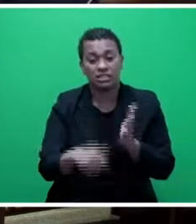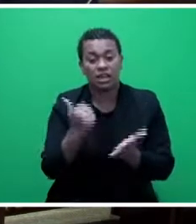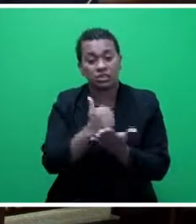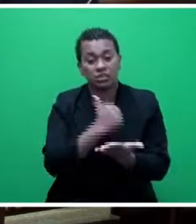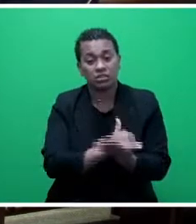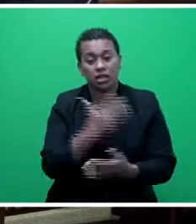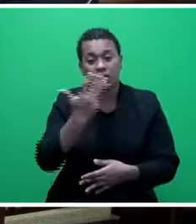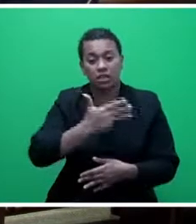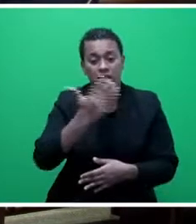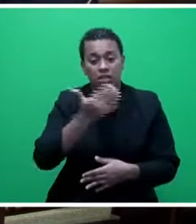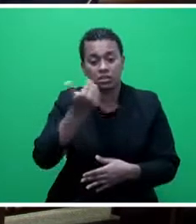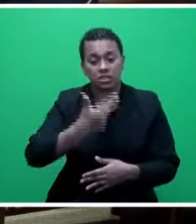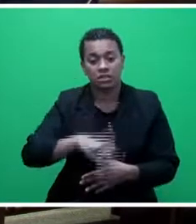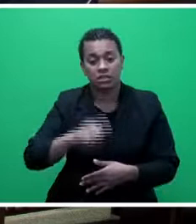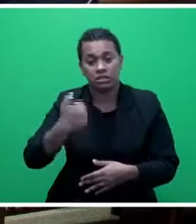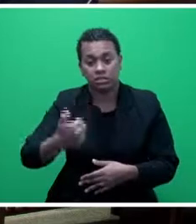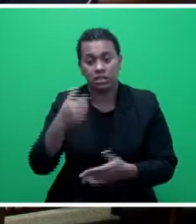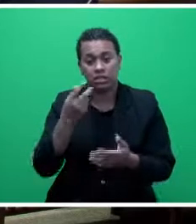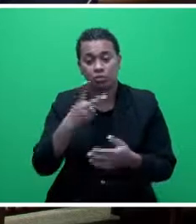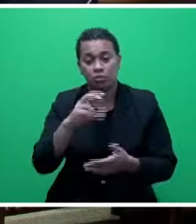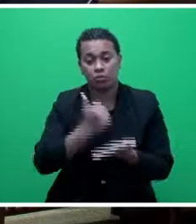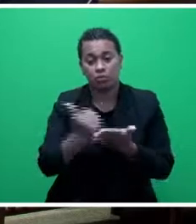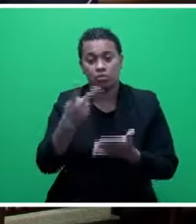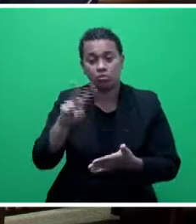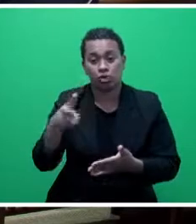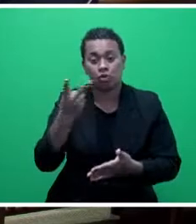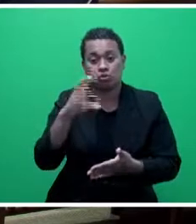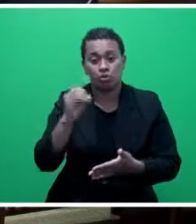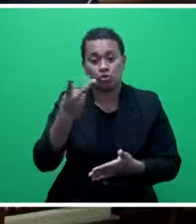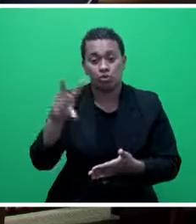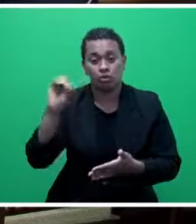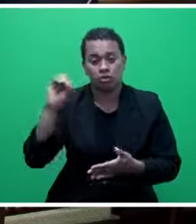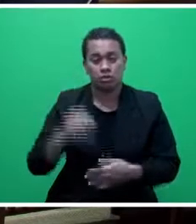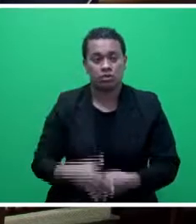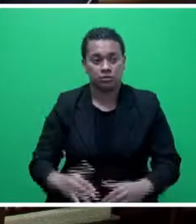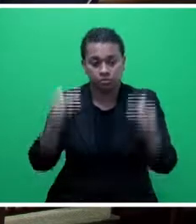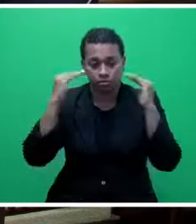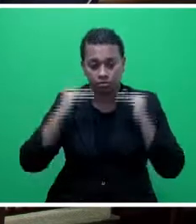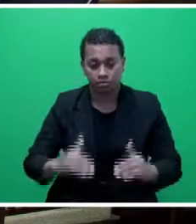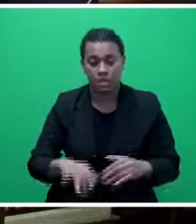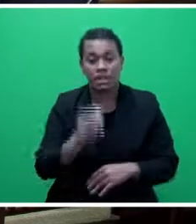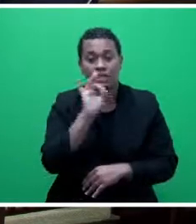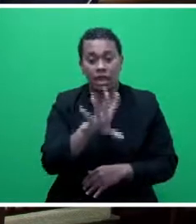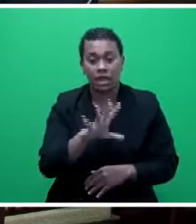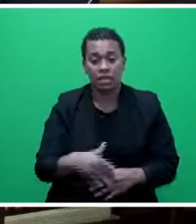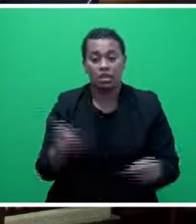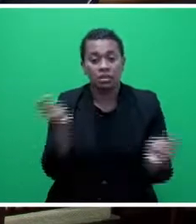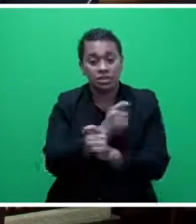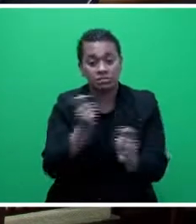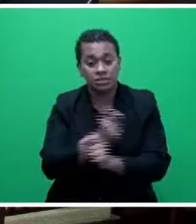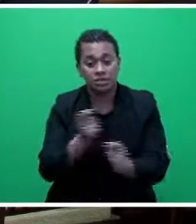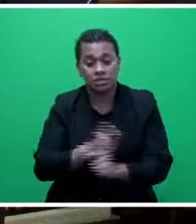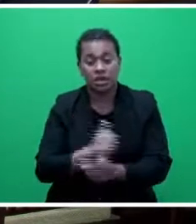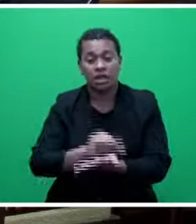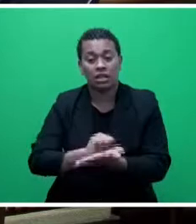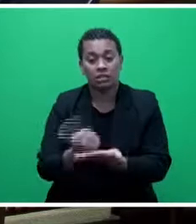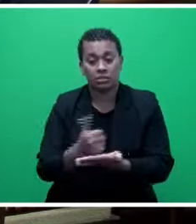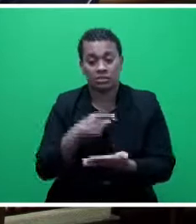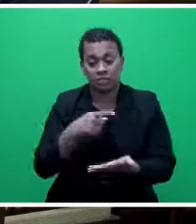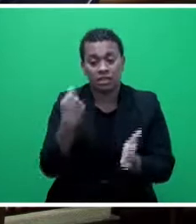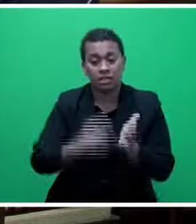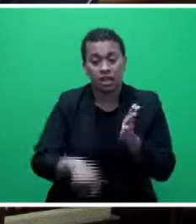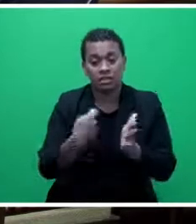number 22 of 2020. 10. A bill for an act to amend the Excise Act 1986, Bill